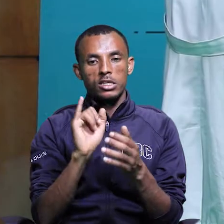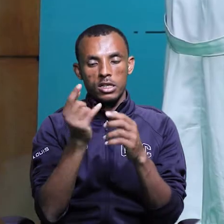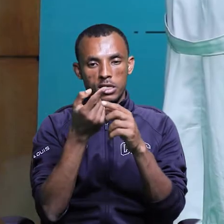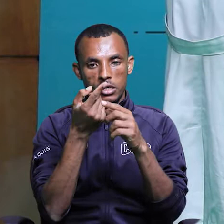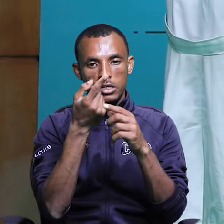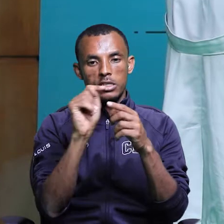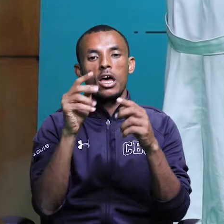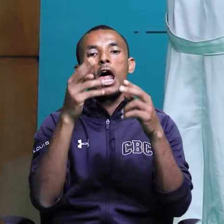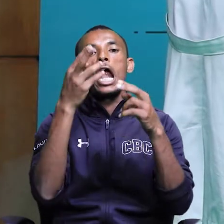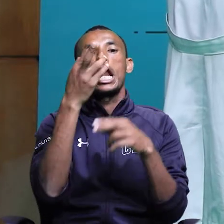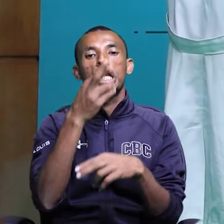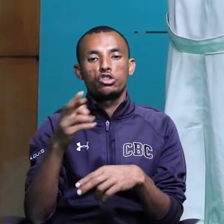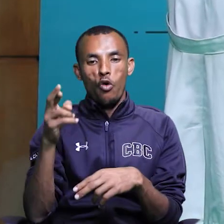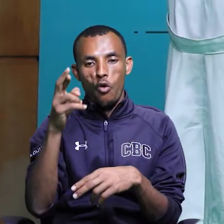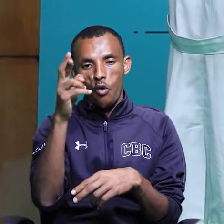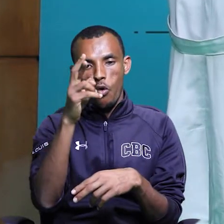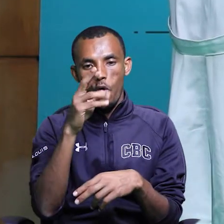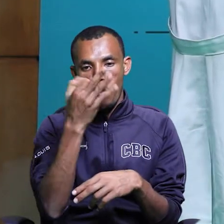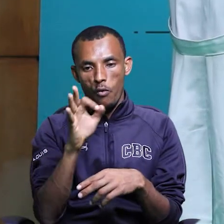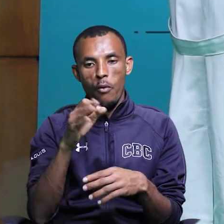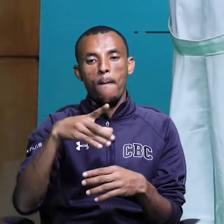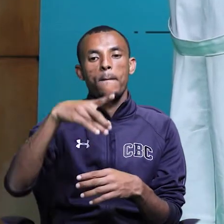the ratio of maximum value